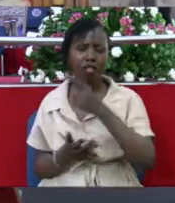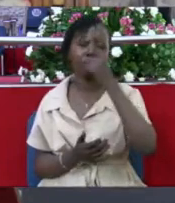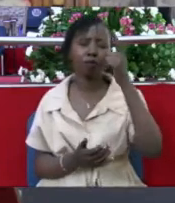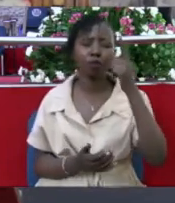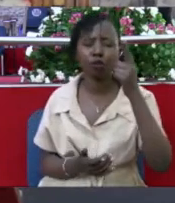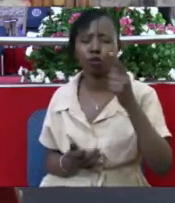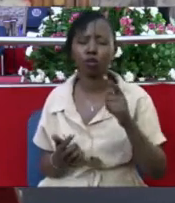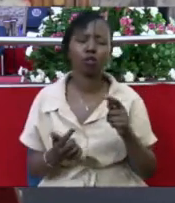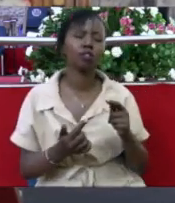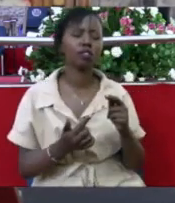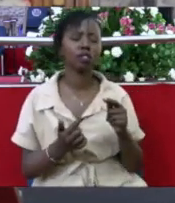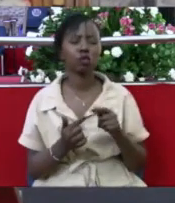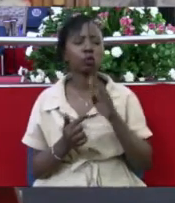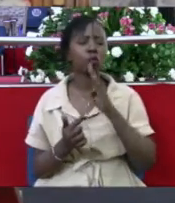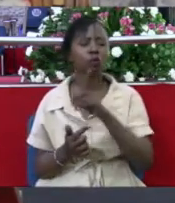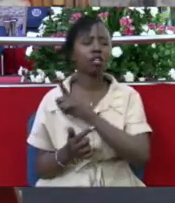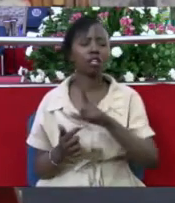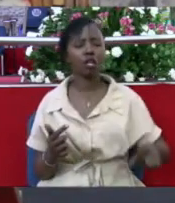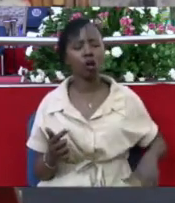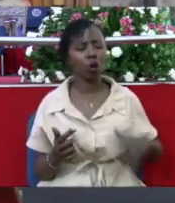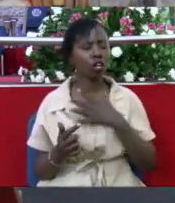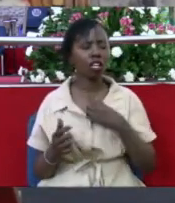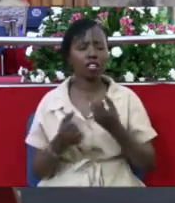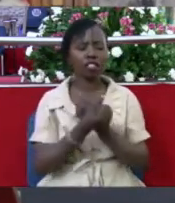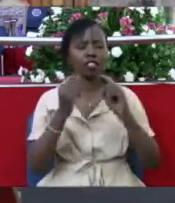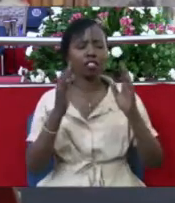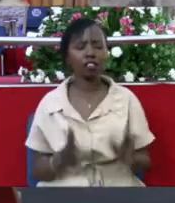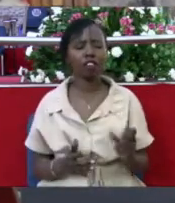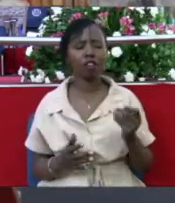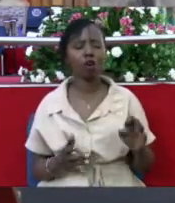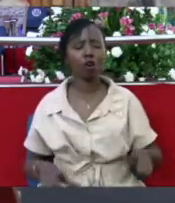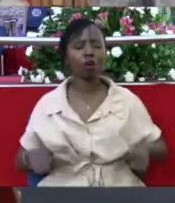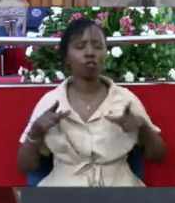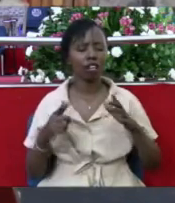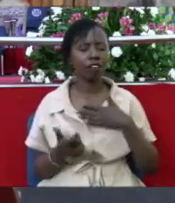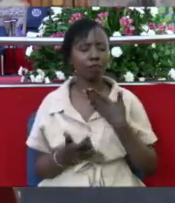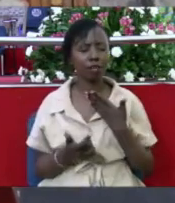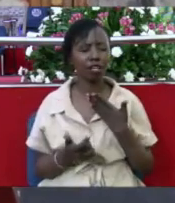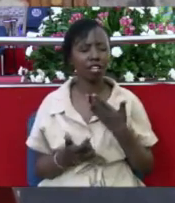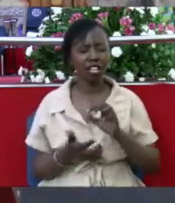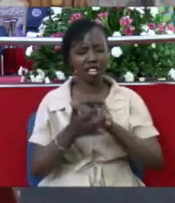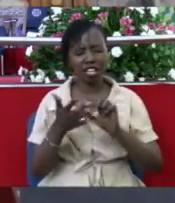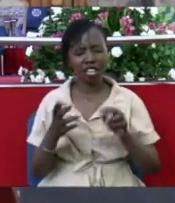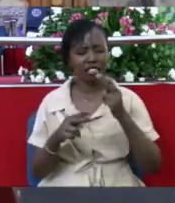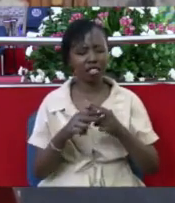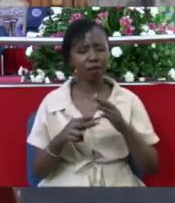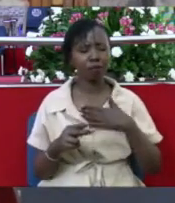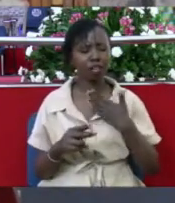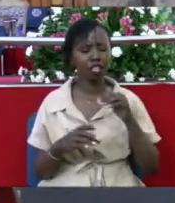I invite you to be the Lord and Savior of my life. Write my name